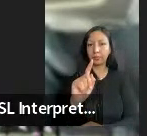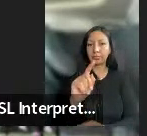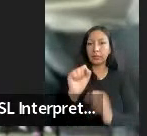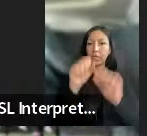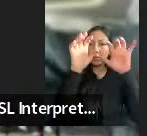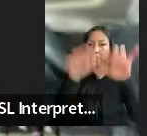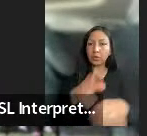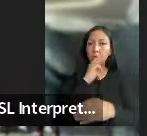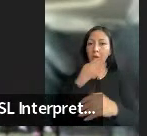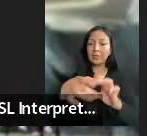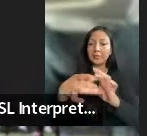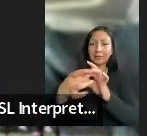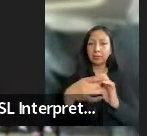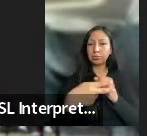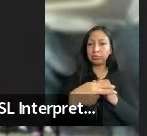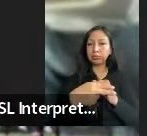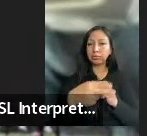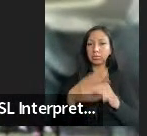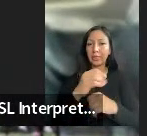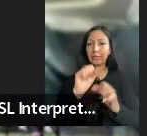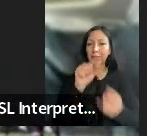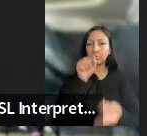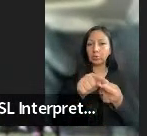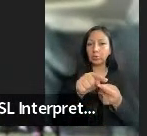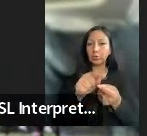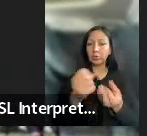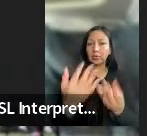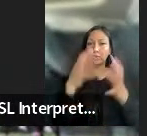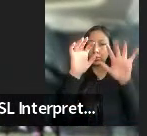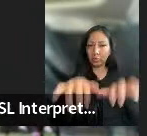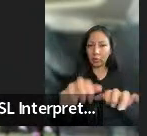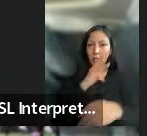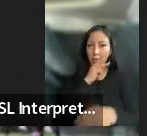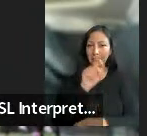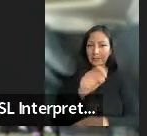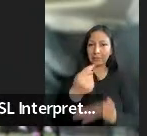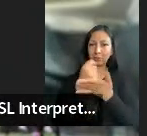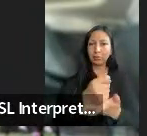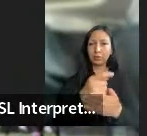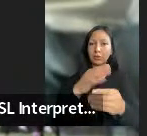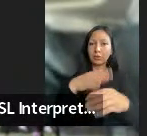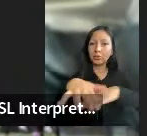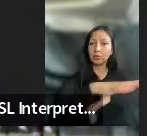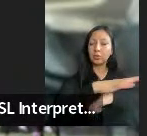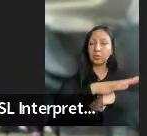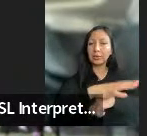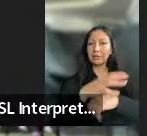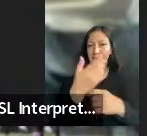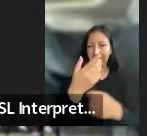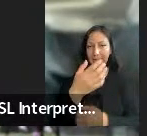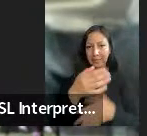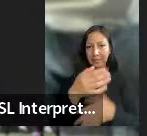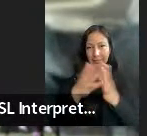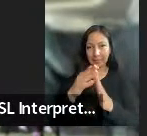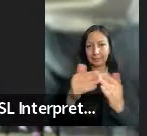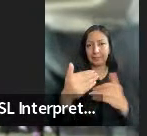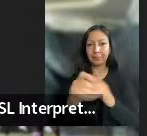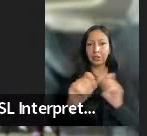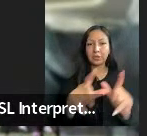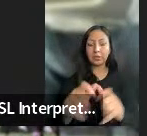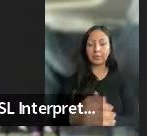stormwater retention and reduce the amount of stormwater that needs to be treated across the city. Next slide.